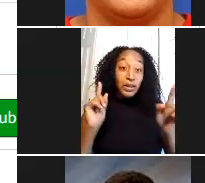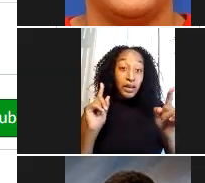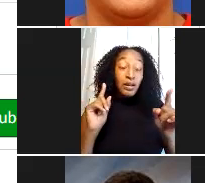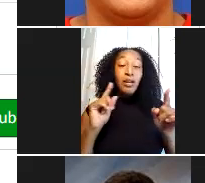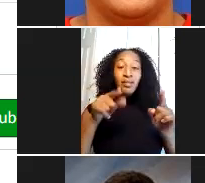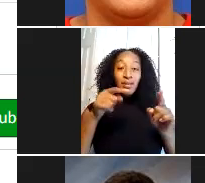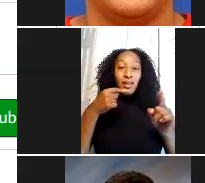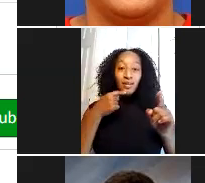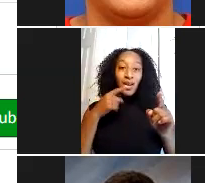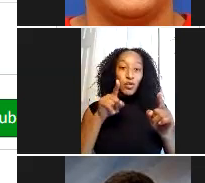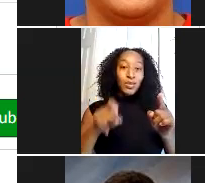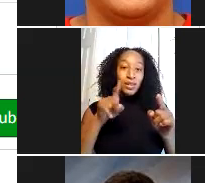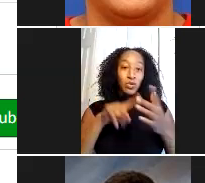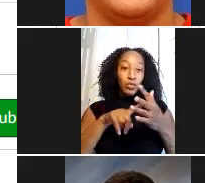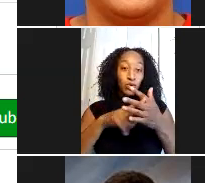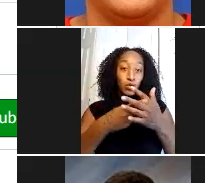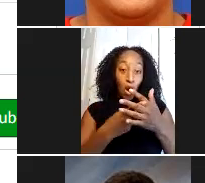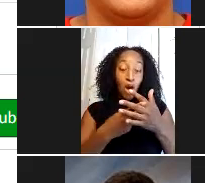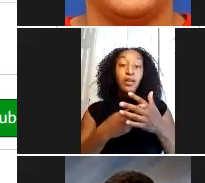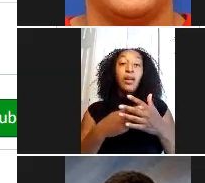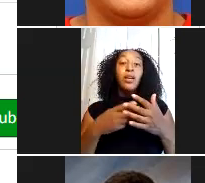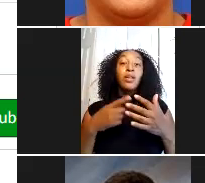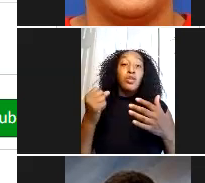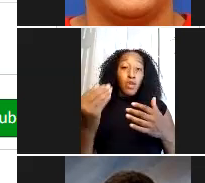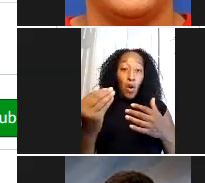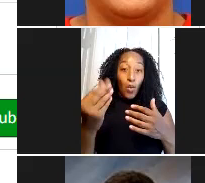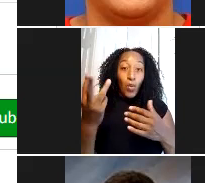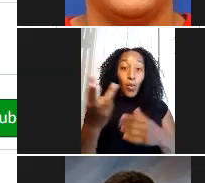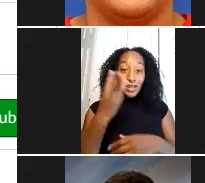to be doing for the project, and we'll do that on Wednesday.